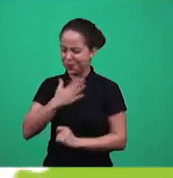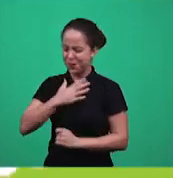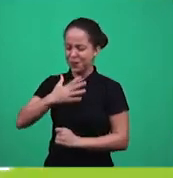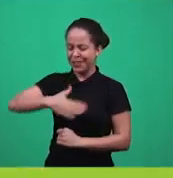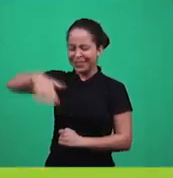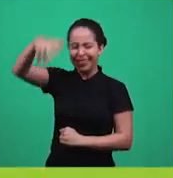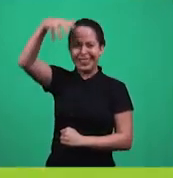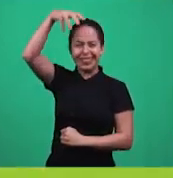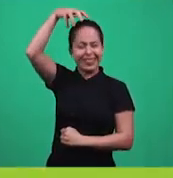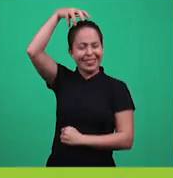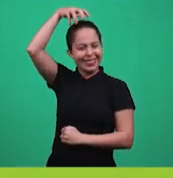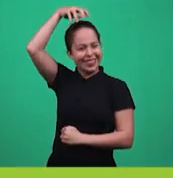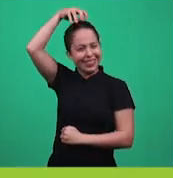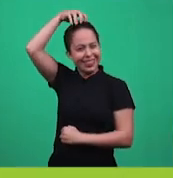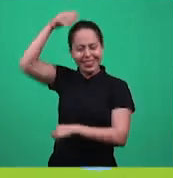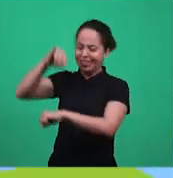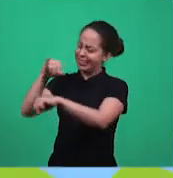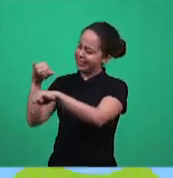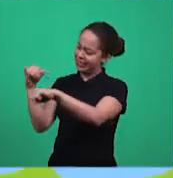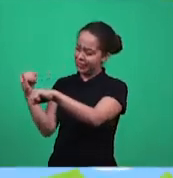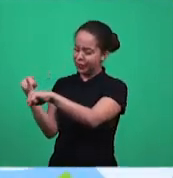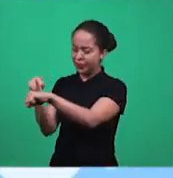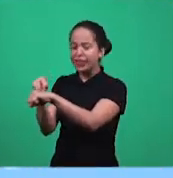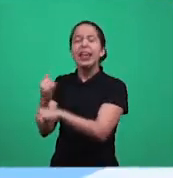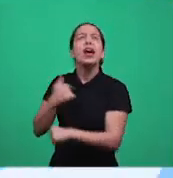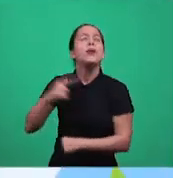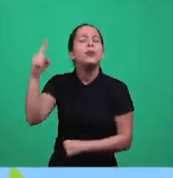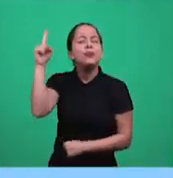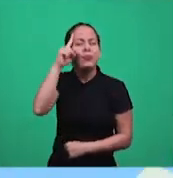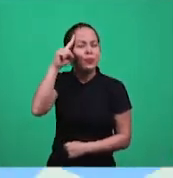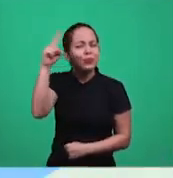every day I yearn to be there.